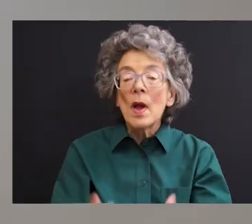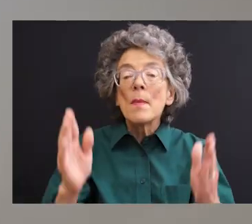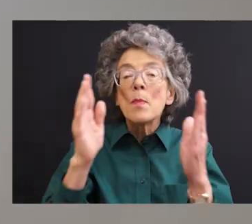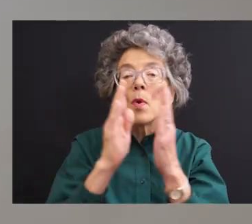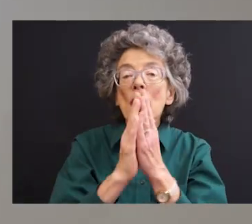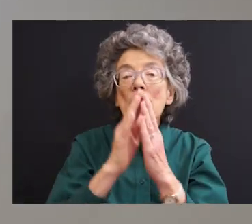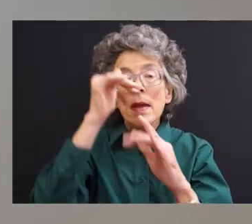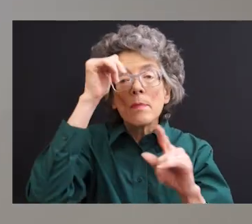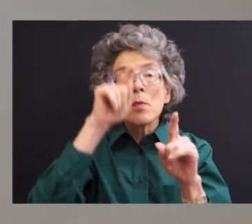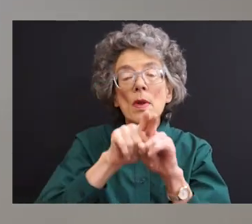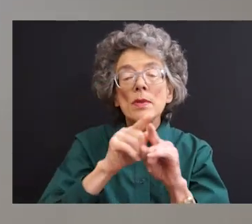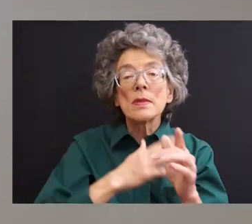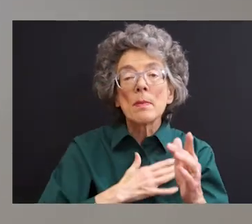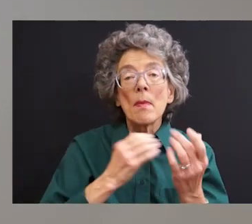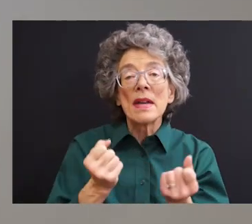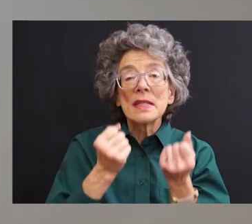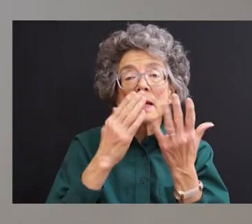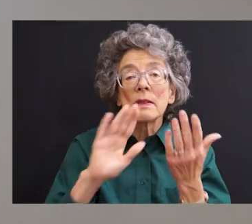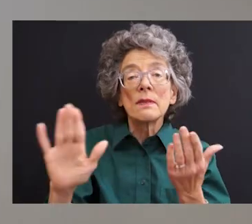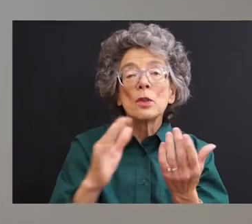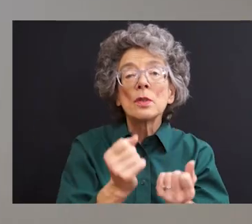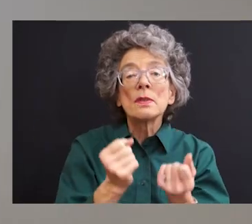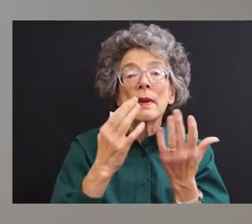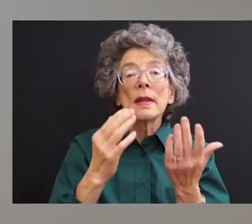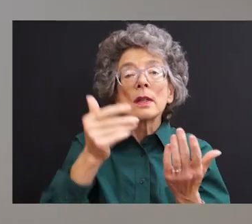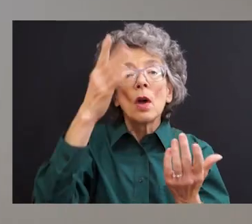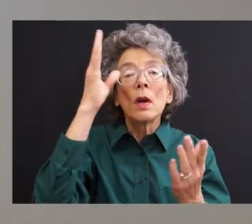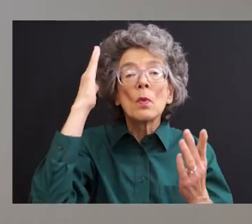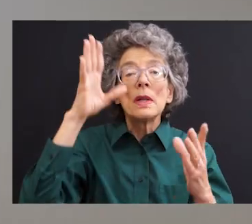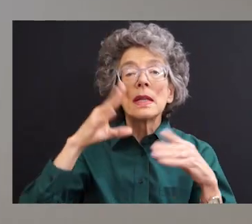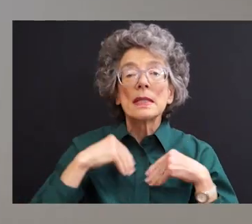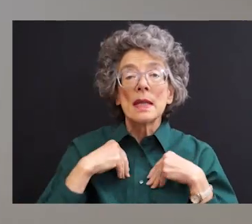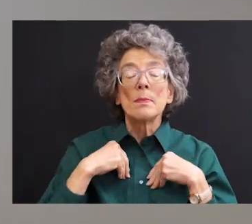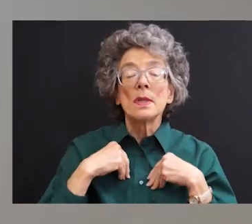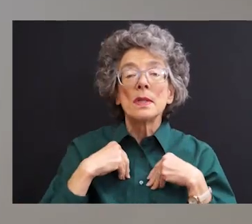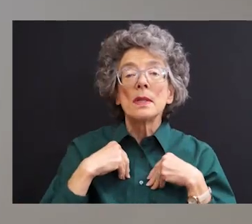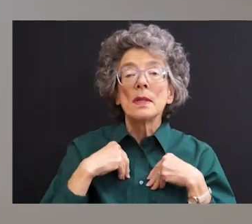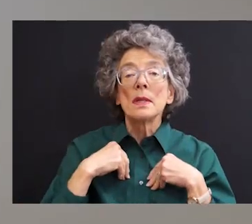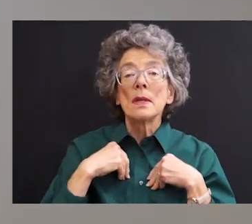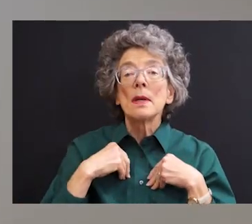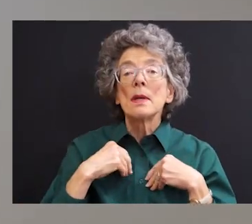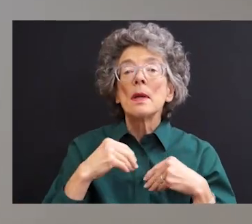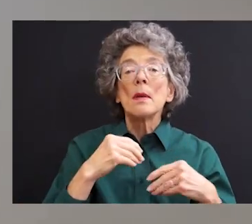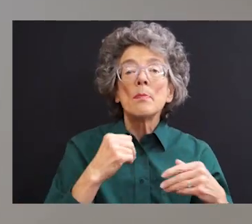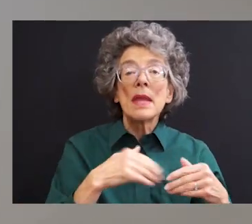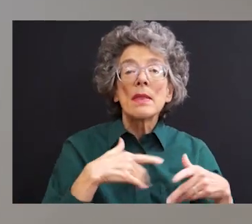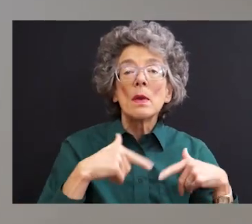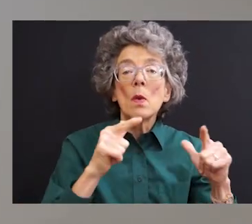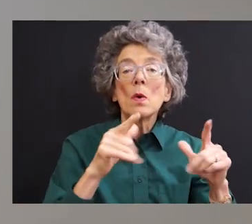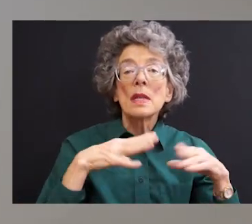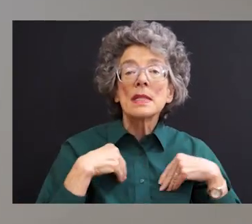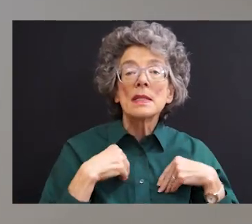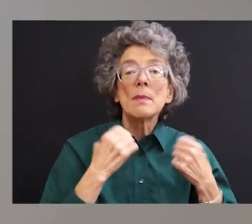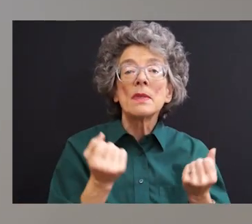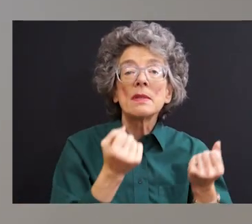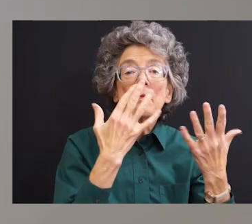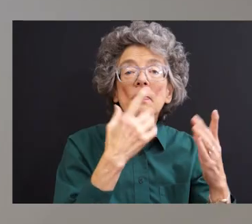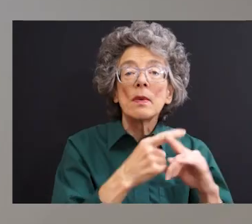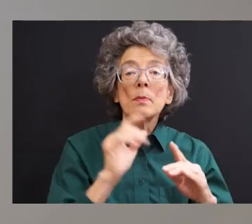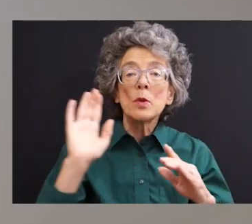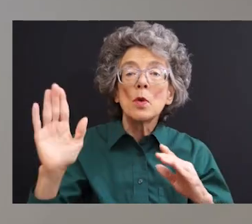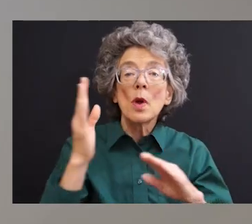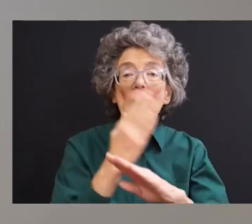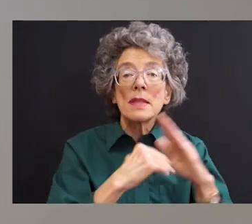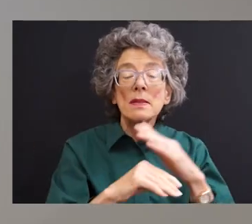Pray, brethren, that my sacrifice and yours may be made acceptable to God, the Almighty Father. And the Lord accept the sacrifice at